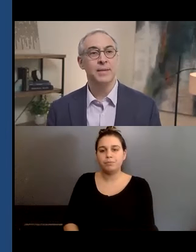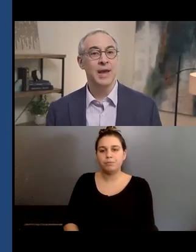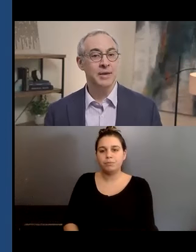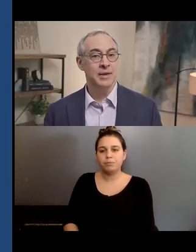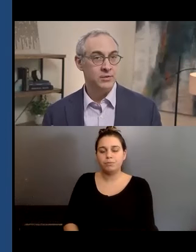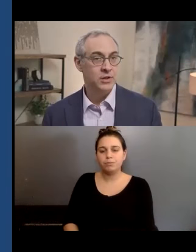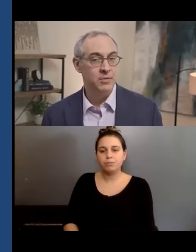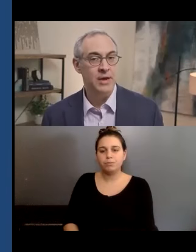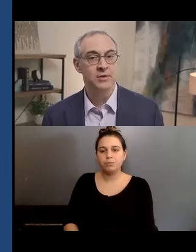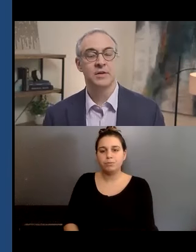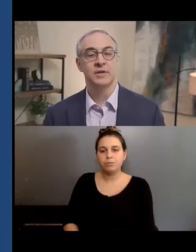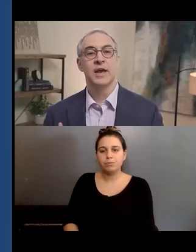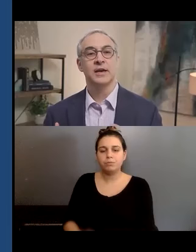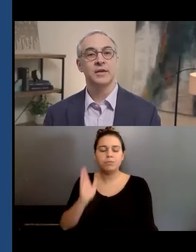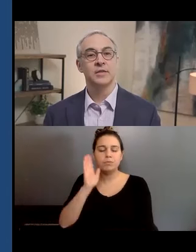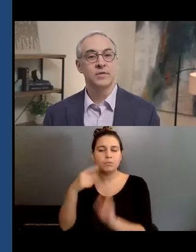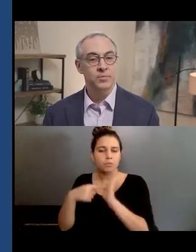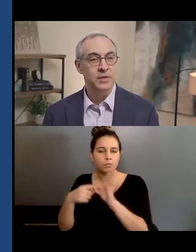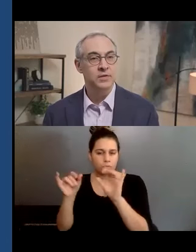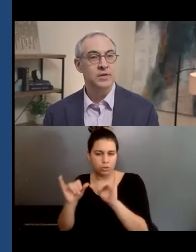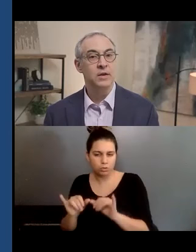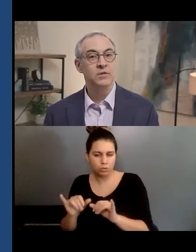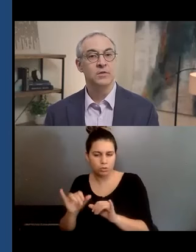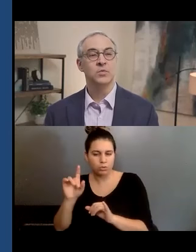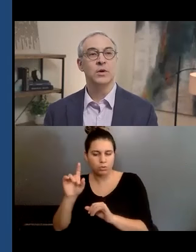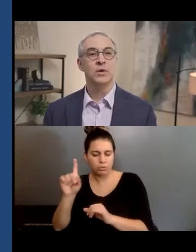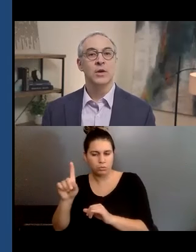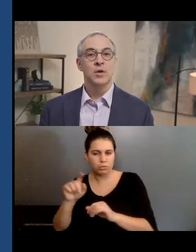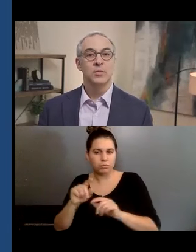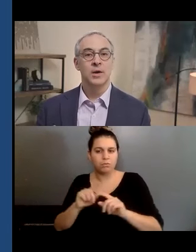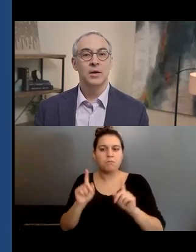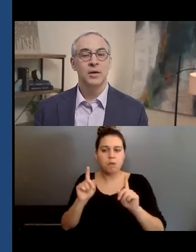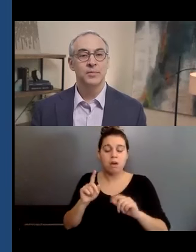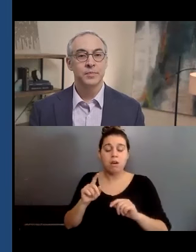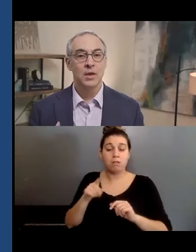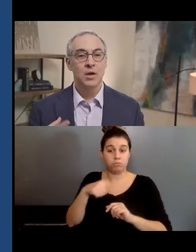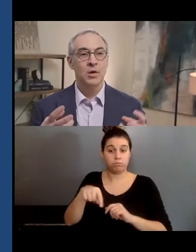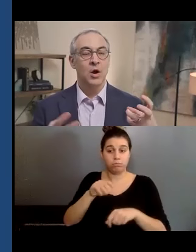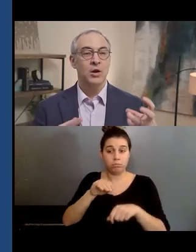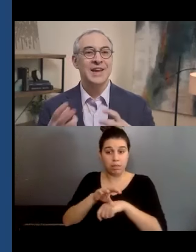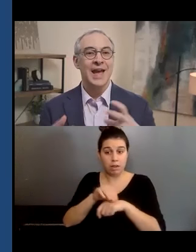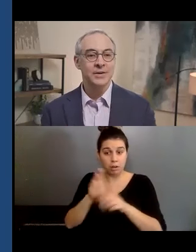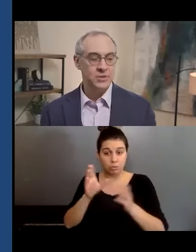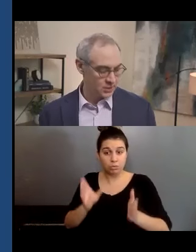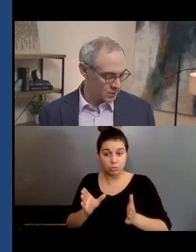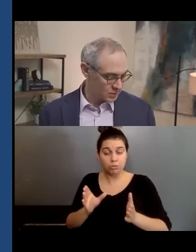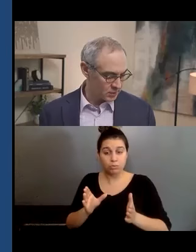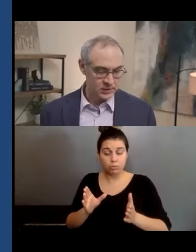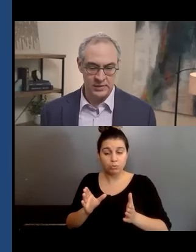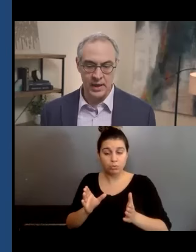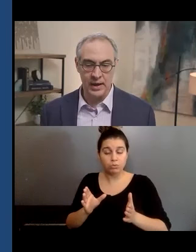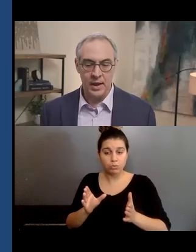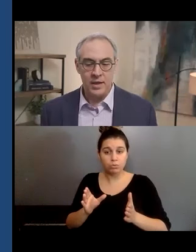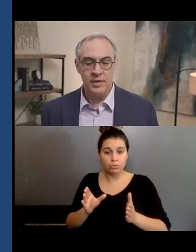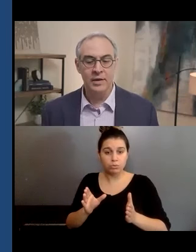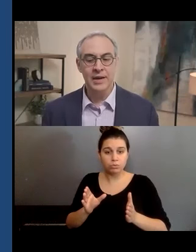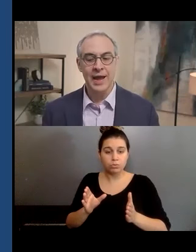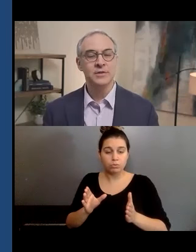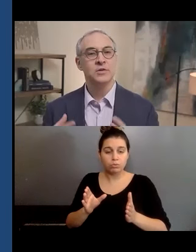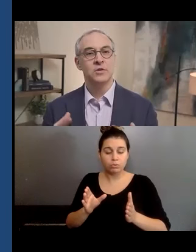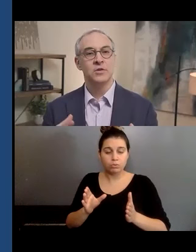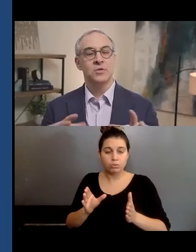to be, I'll share the measures in a second. These counselors will, are attached, also this design,